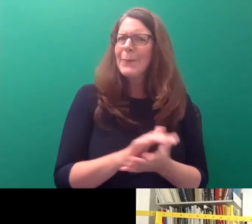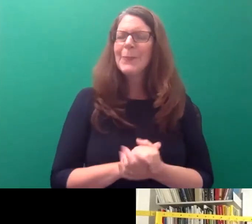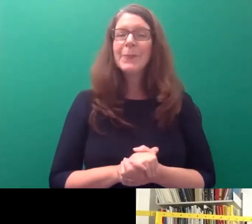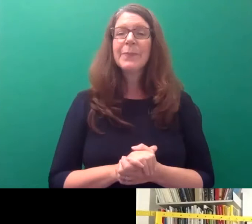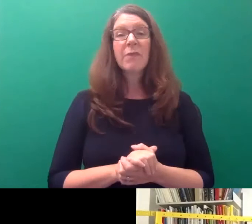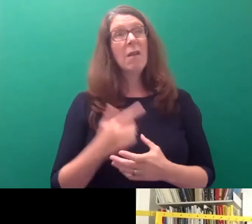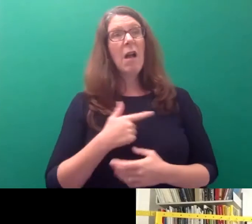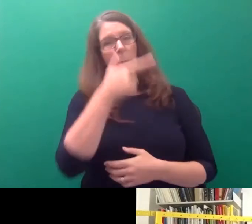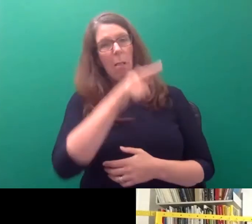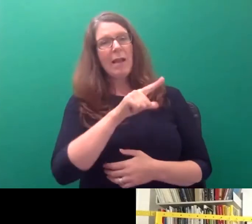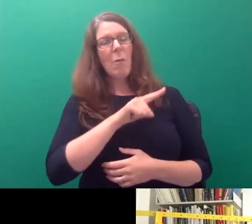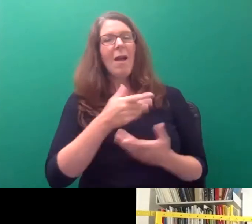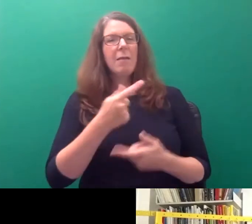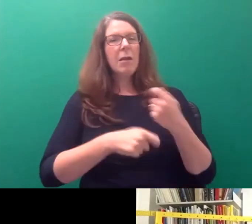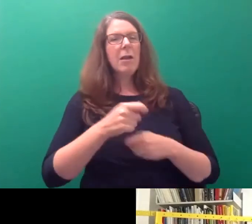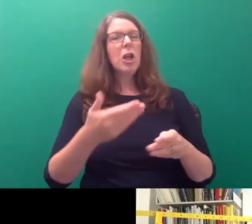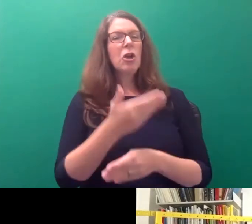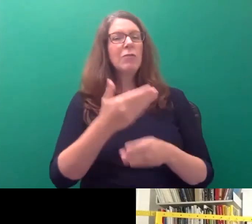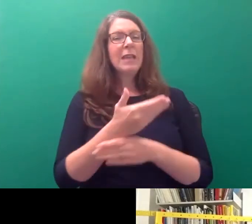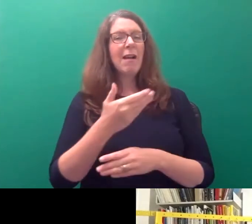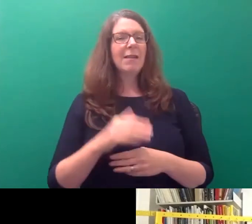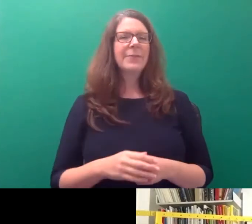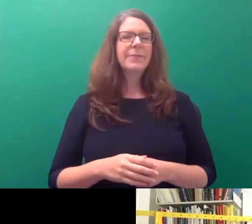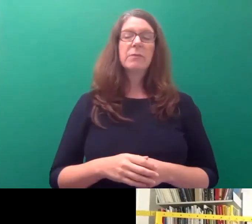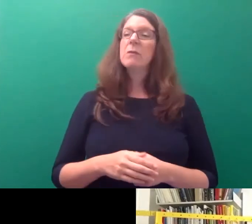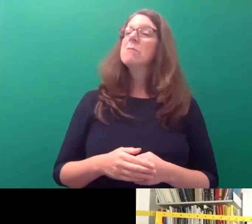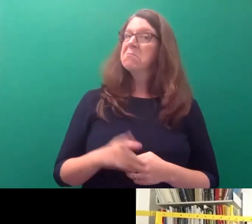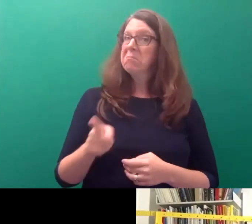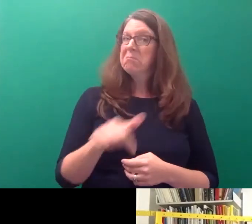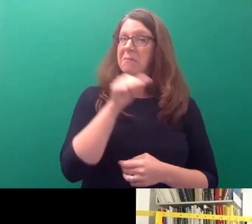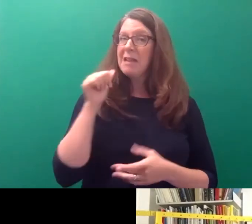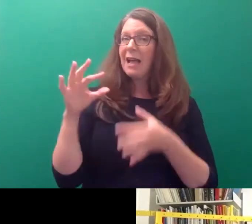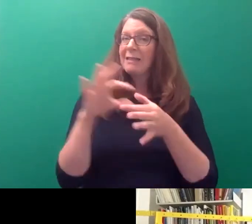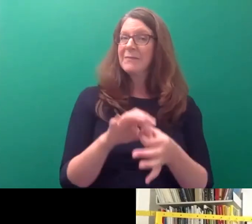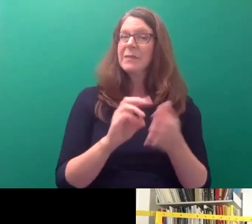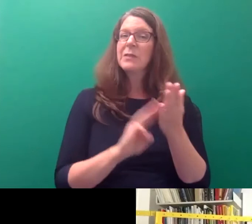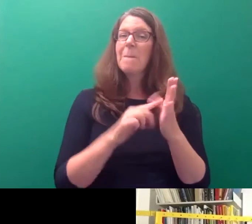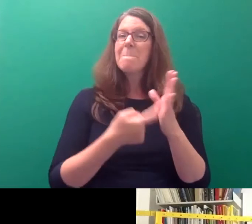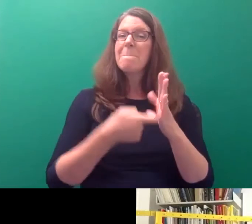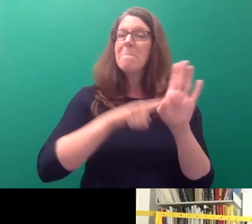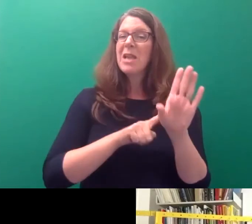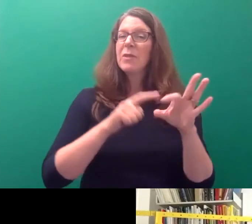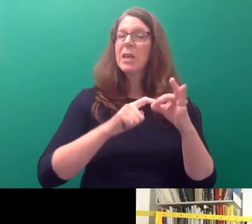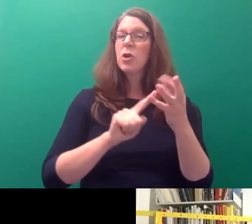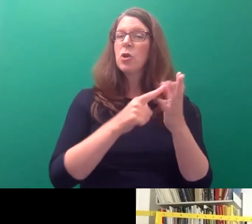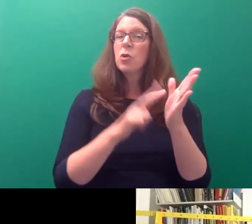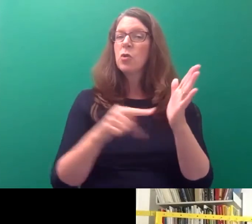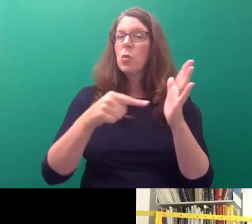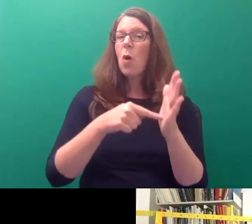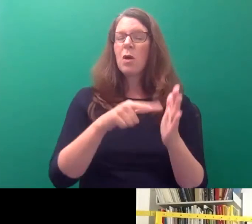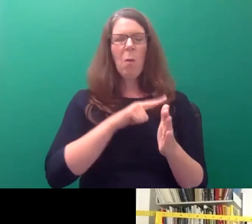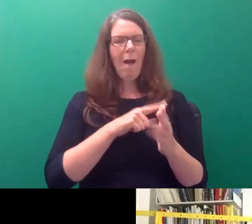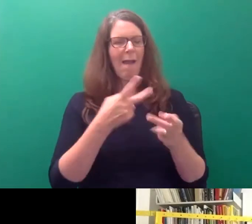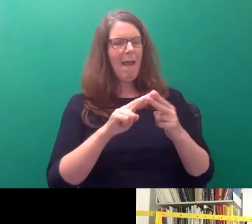nice connection to Mary as well, and her the look and her youth, kind of her how she lived